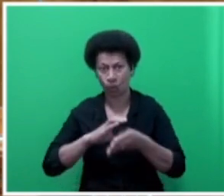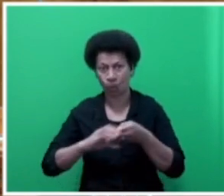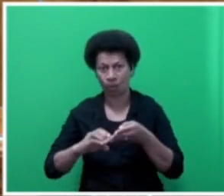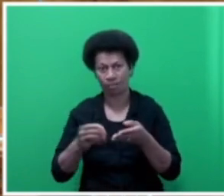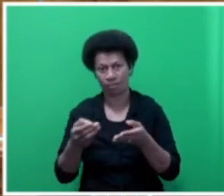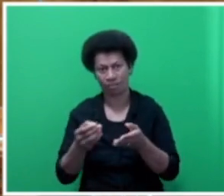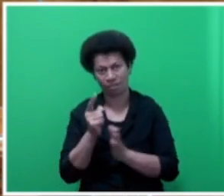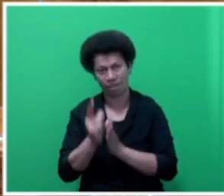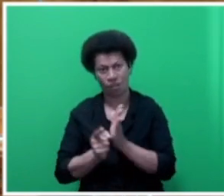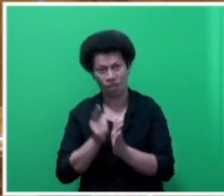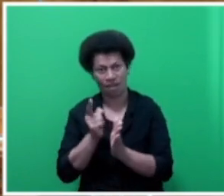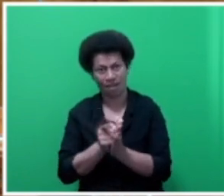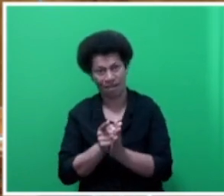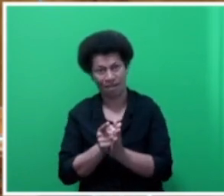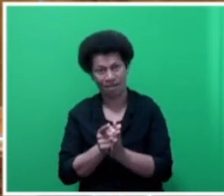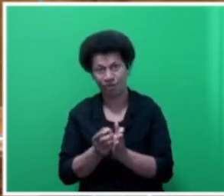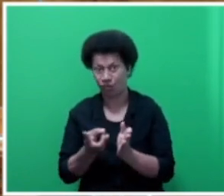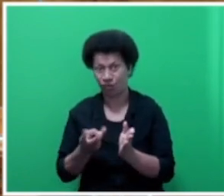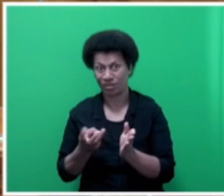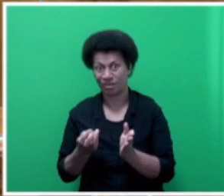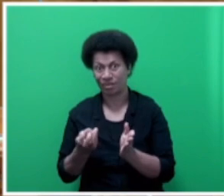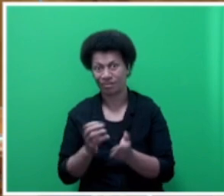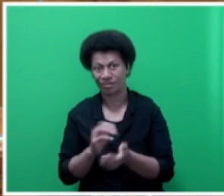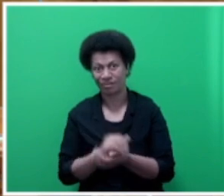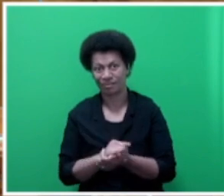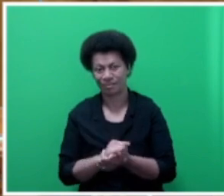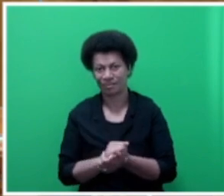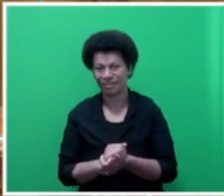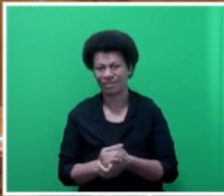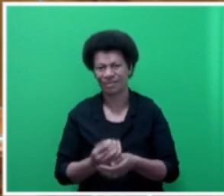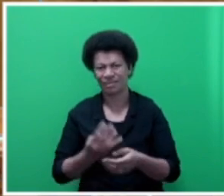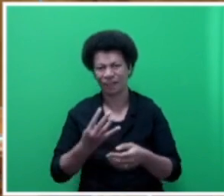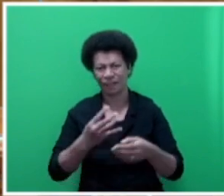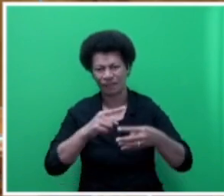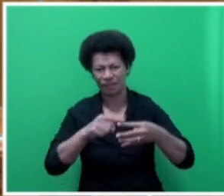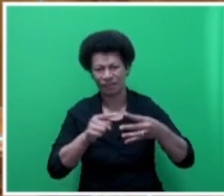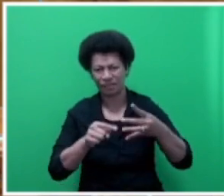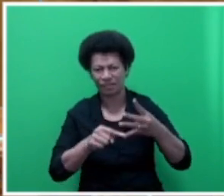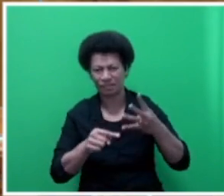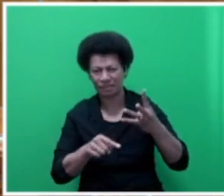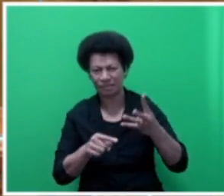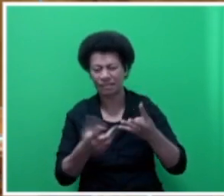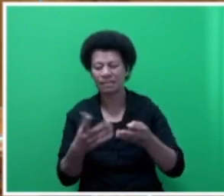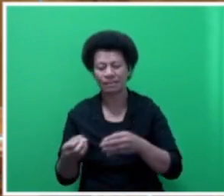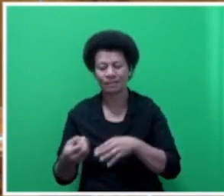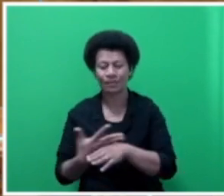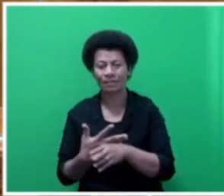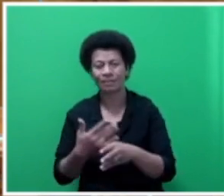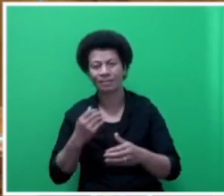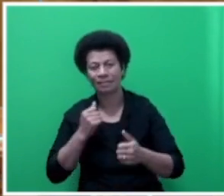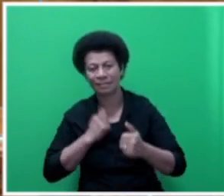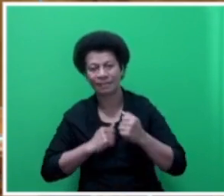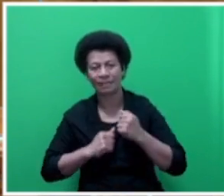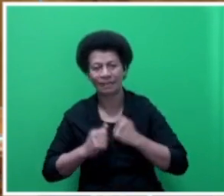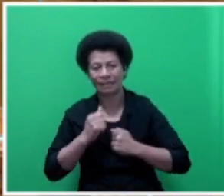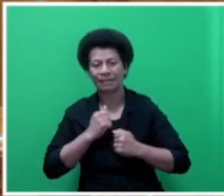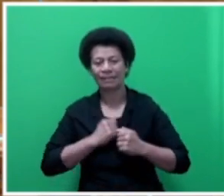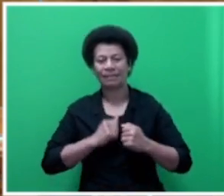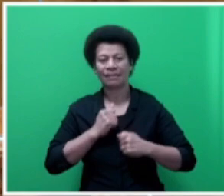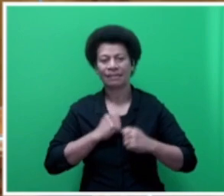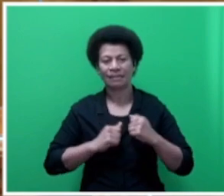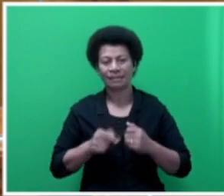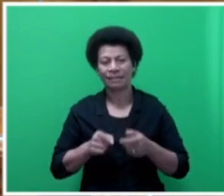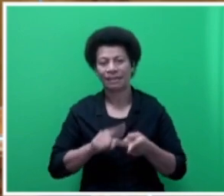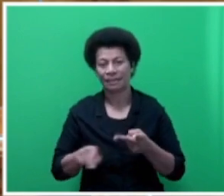although it will be in 4 tranches, its impact on our suffering and the narrow-based